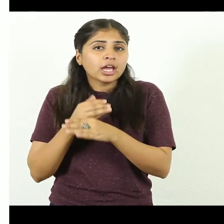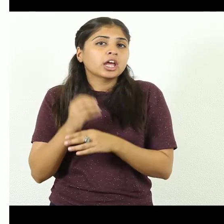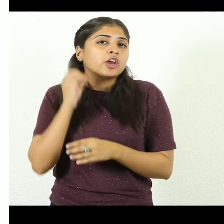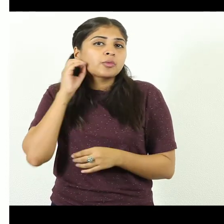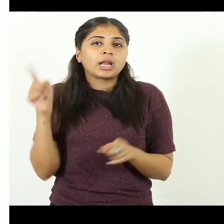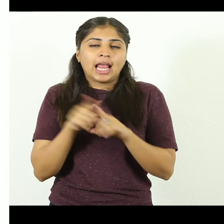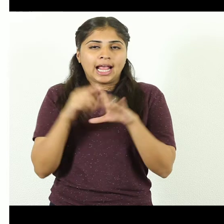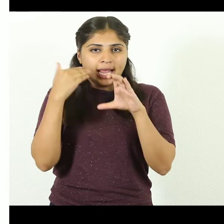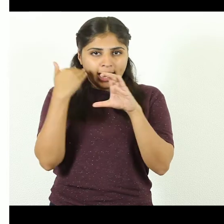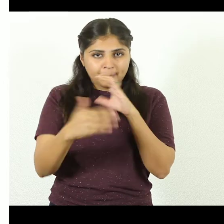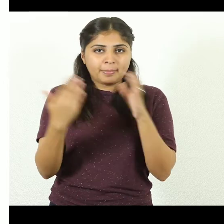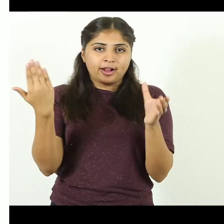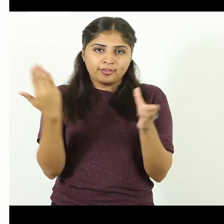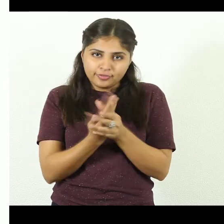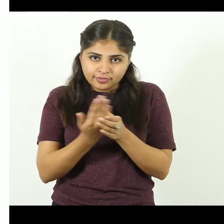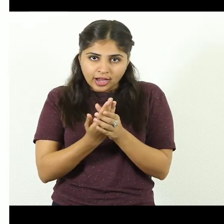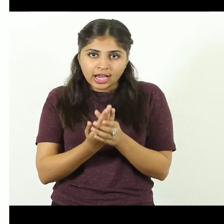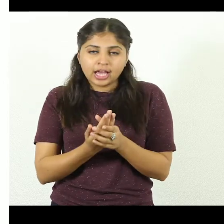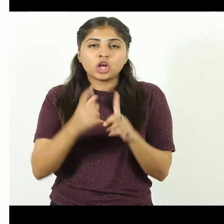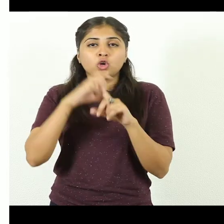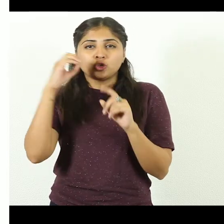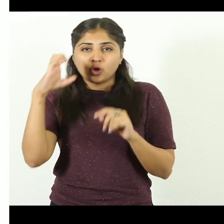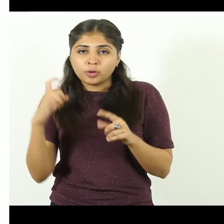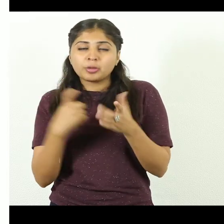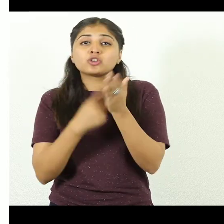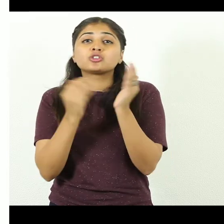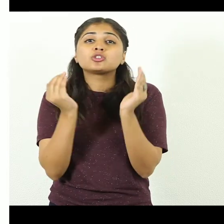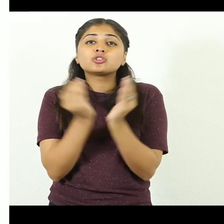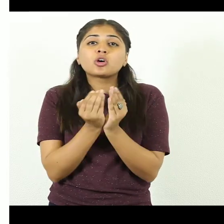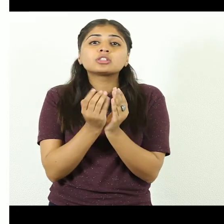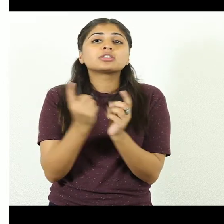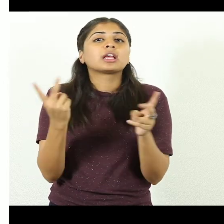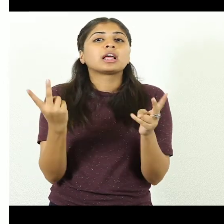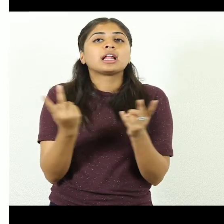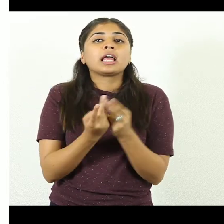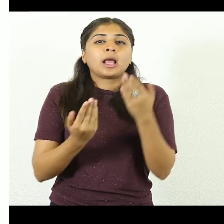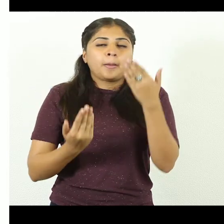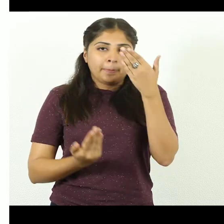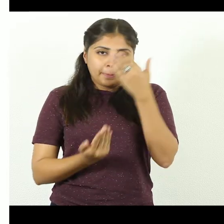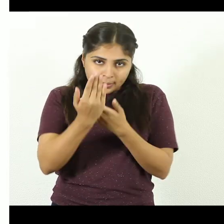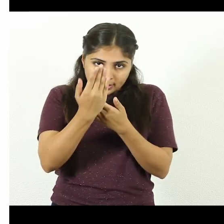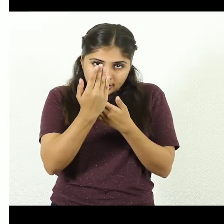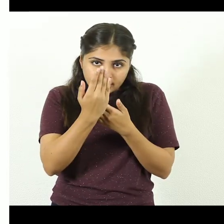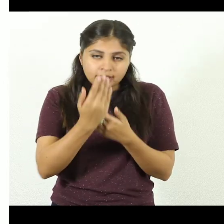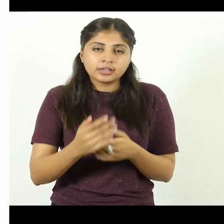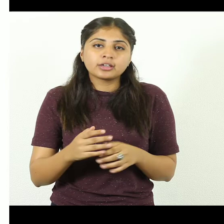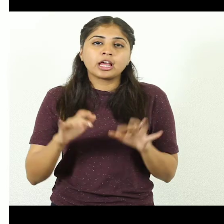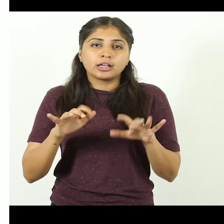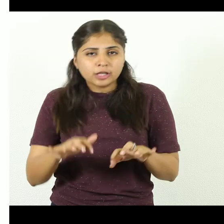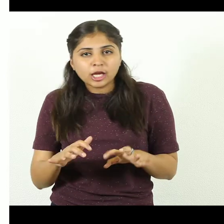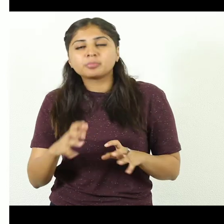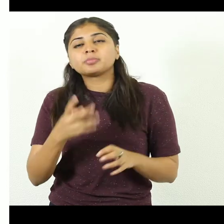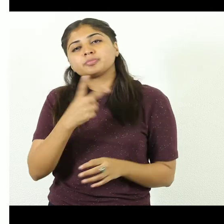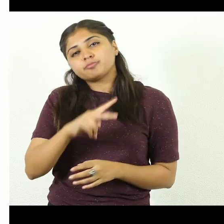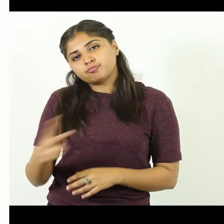as email, file, documents, and resources such as printer, internet, and disk storage.